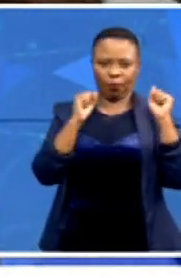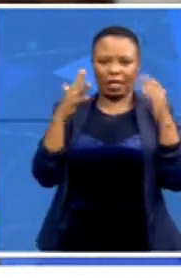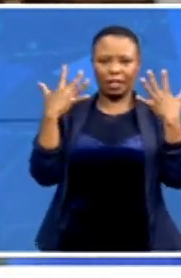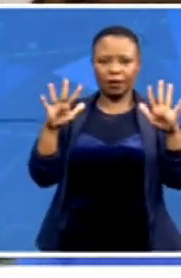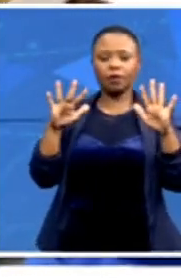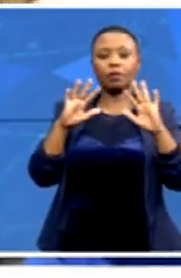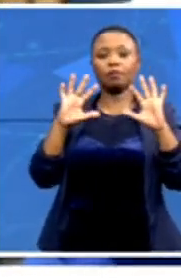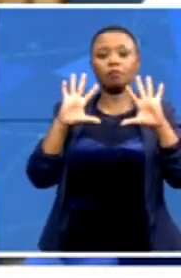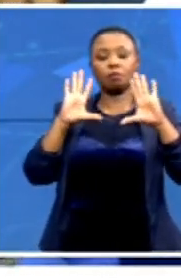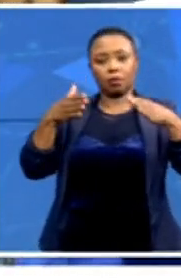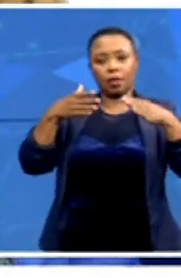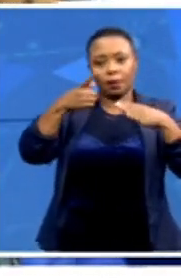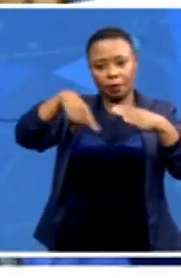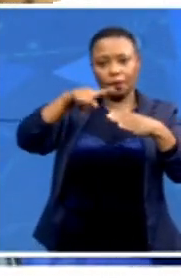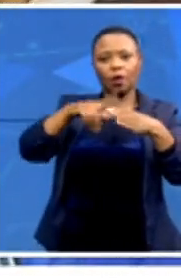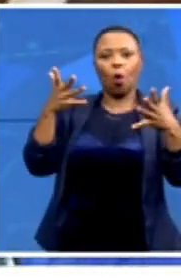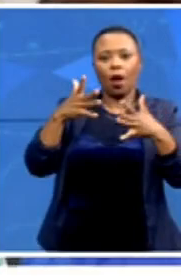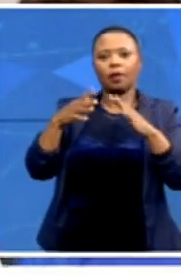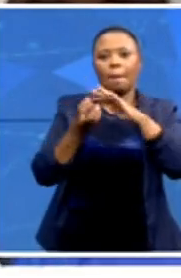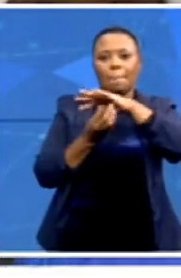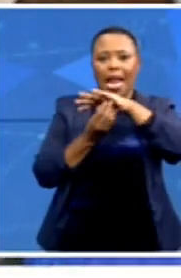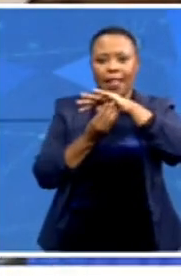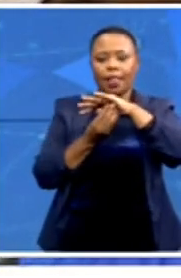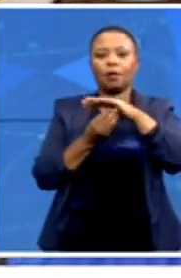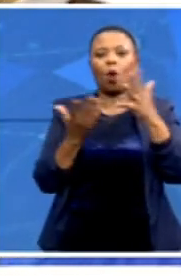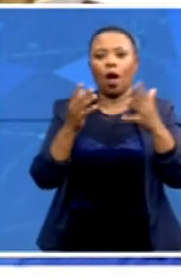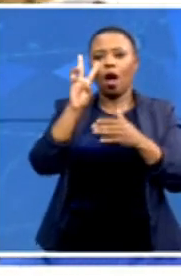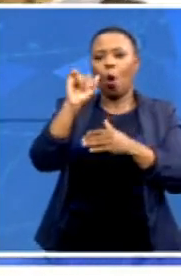Municipality, formerly Witbank, here in Mpumalanga. Blaine, it's back to you in Johannesburg. All right.